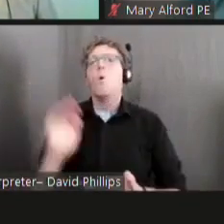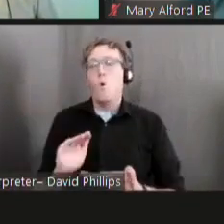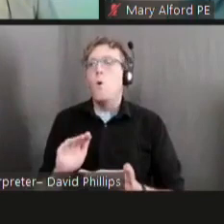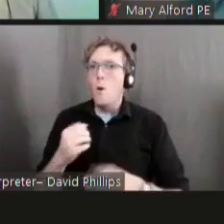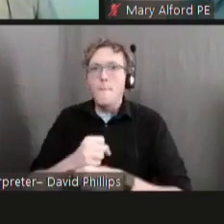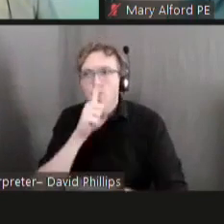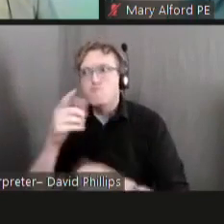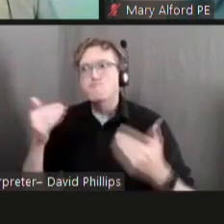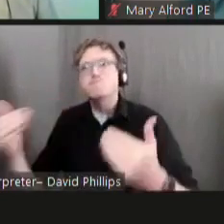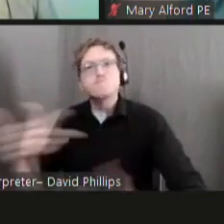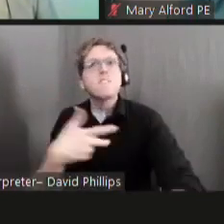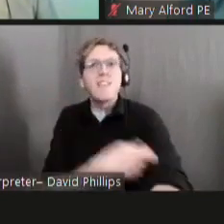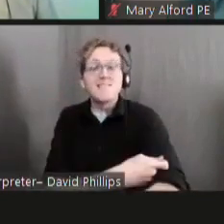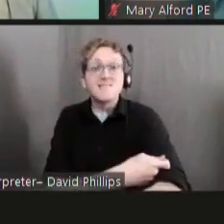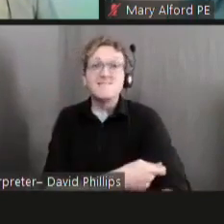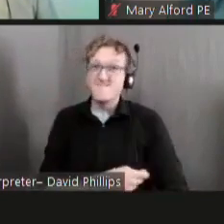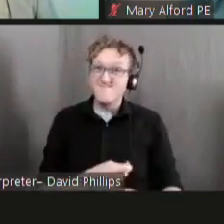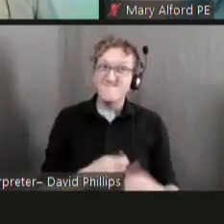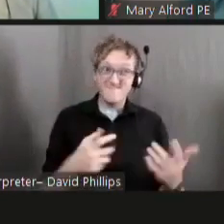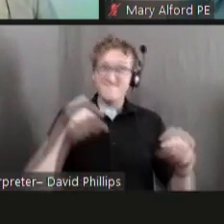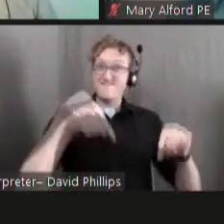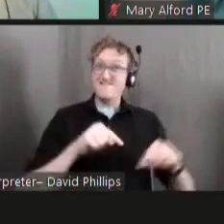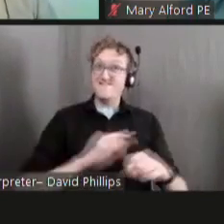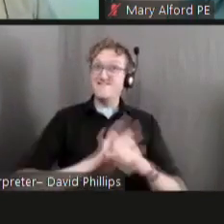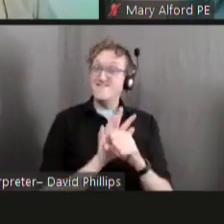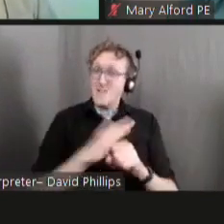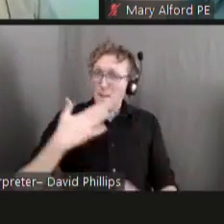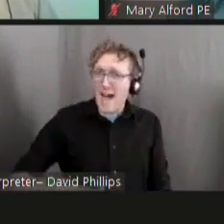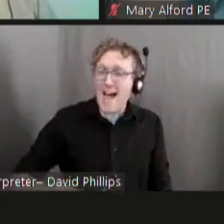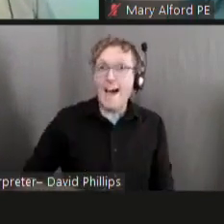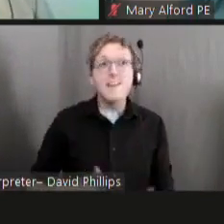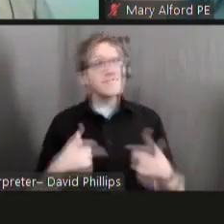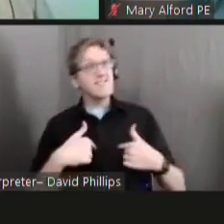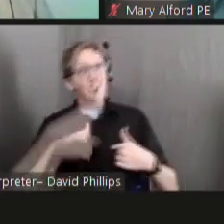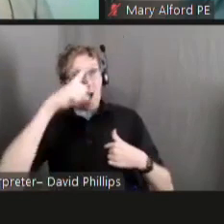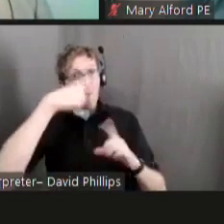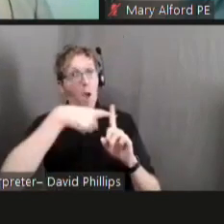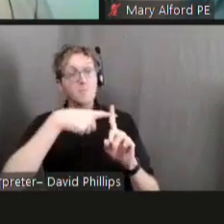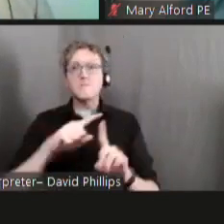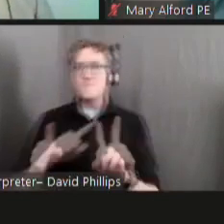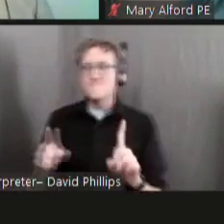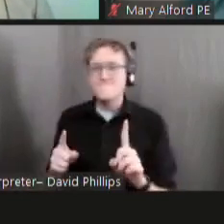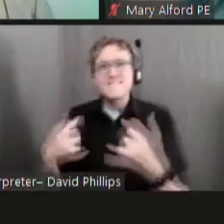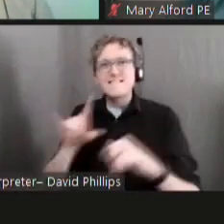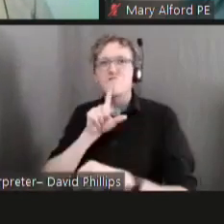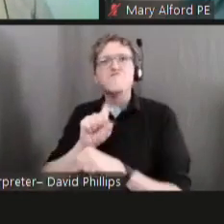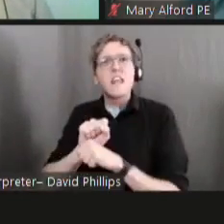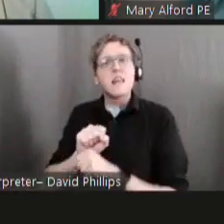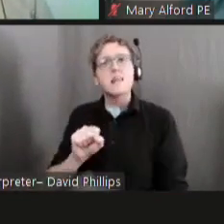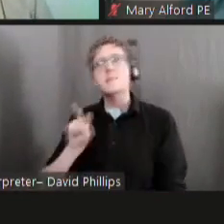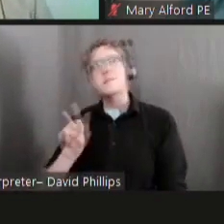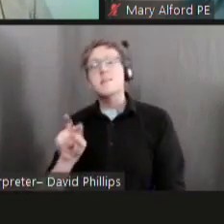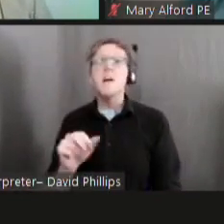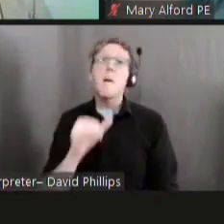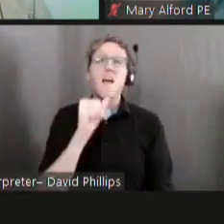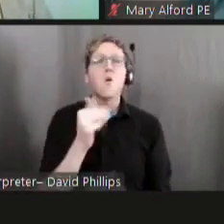as they are right now, and again, I am an optimist to the core, but I'm also a realist. I'm not going to sugarcoat things and tell you things are wonderful